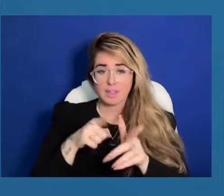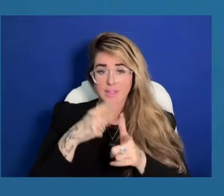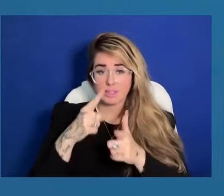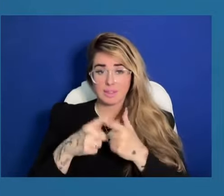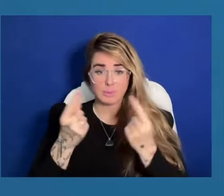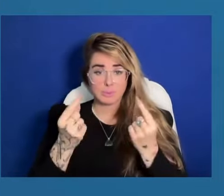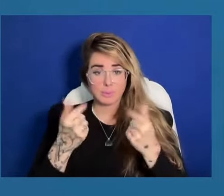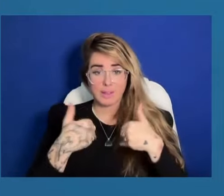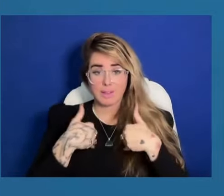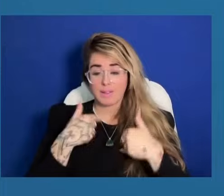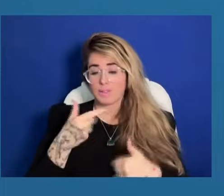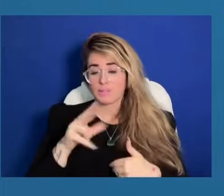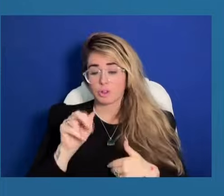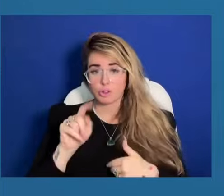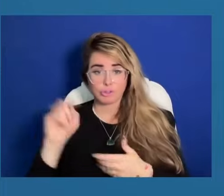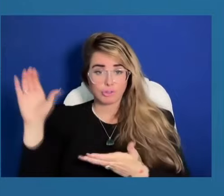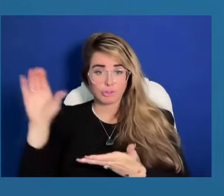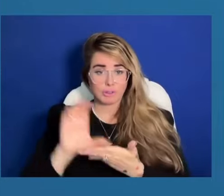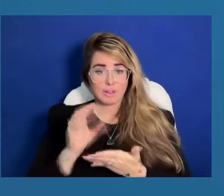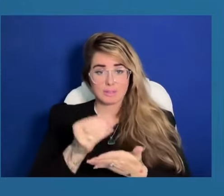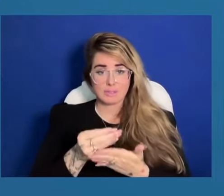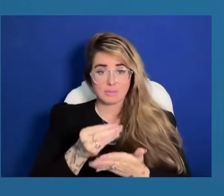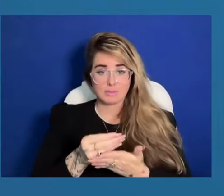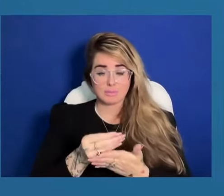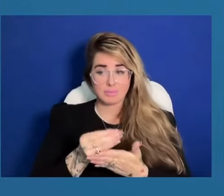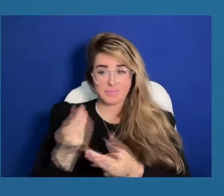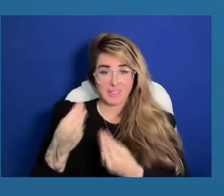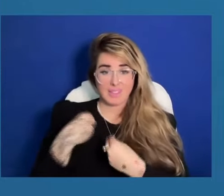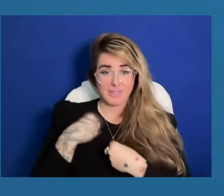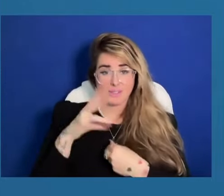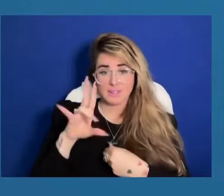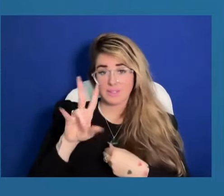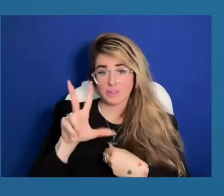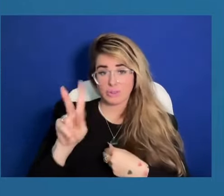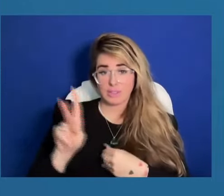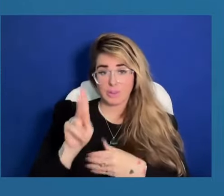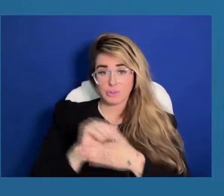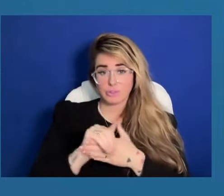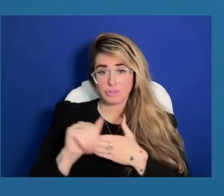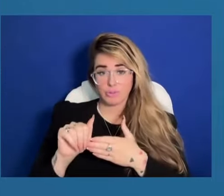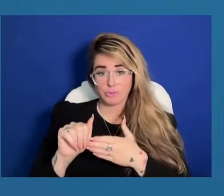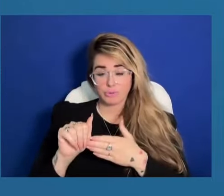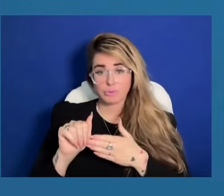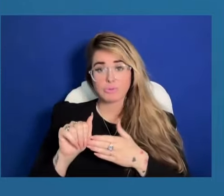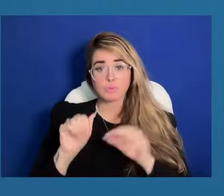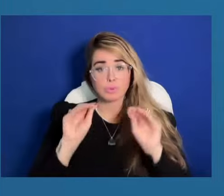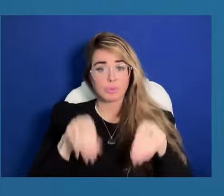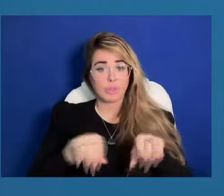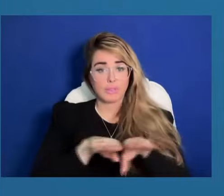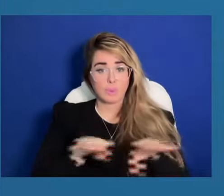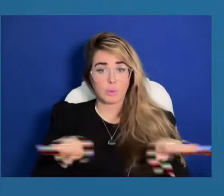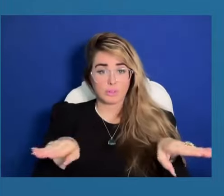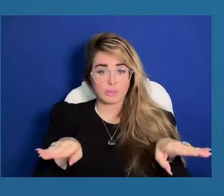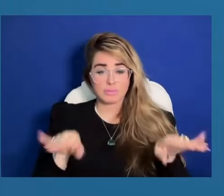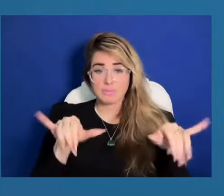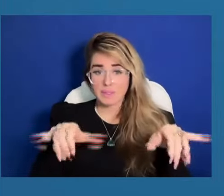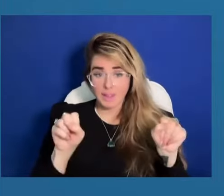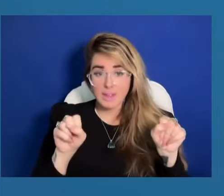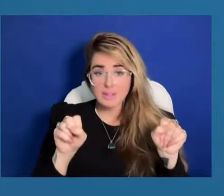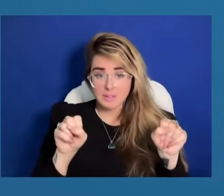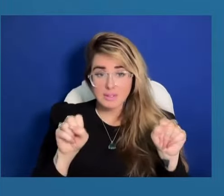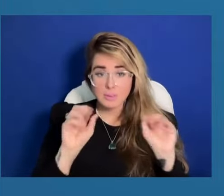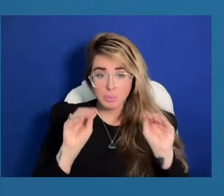grant to where they gave us $73,000 to put the floors in. Yes, to put